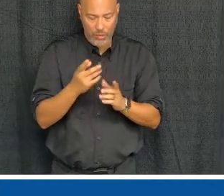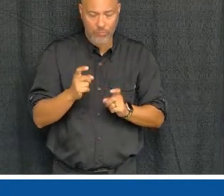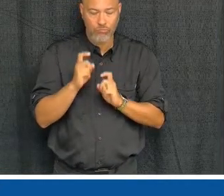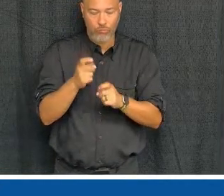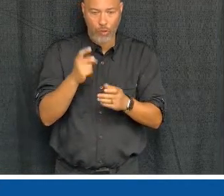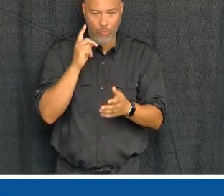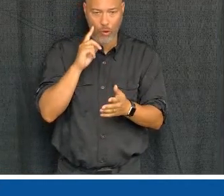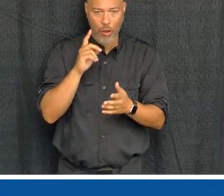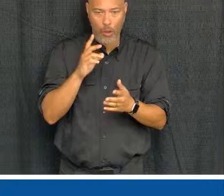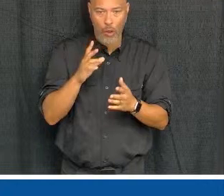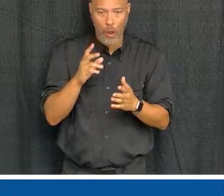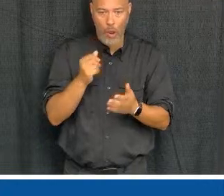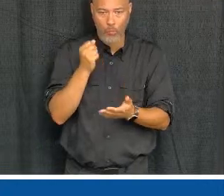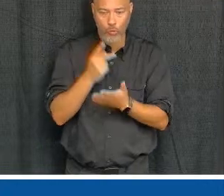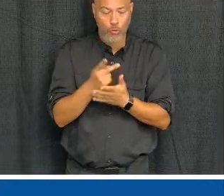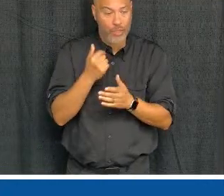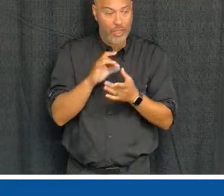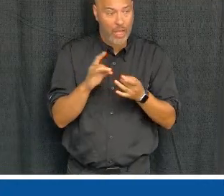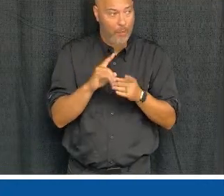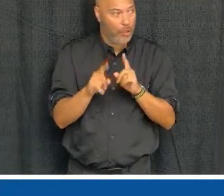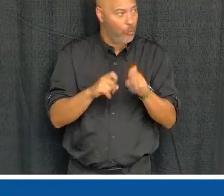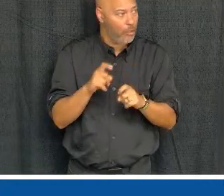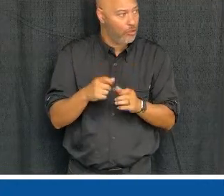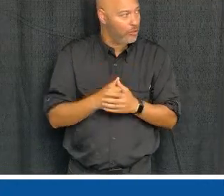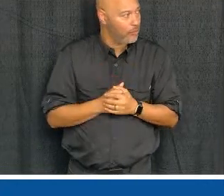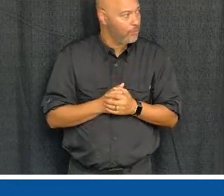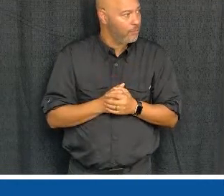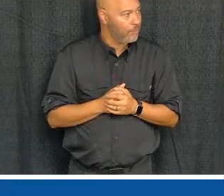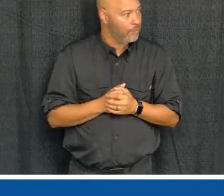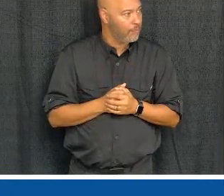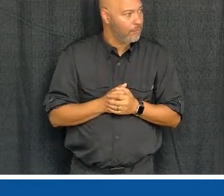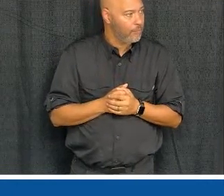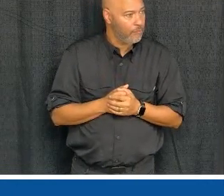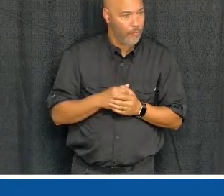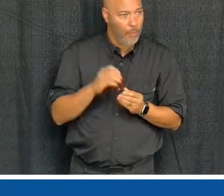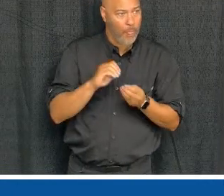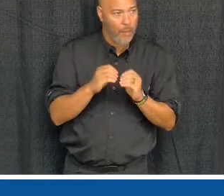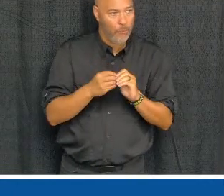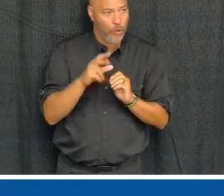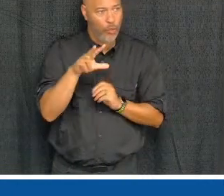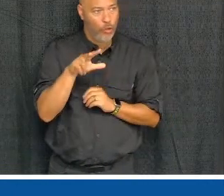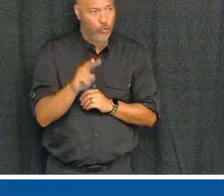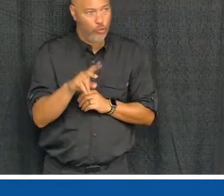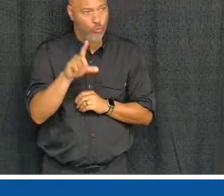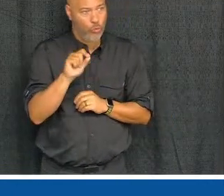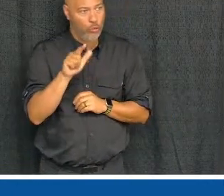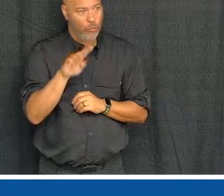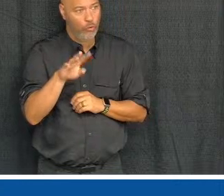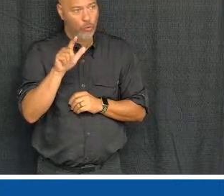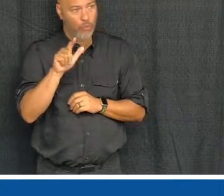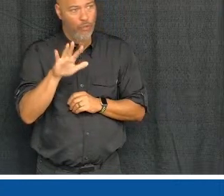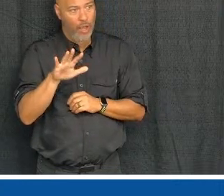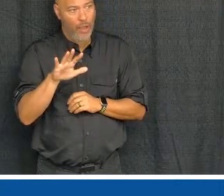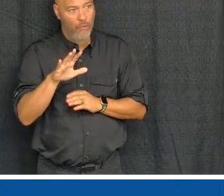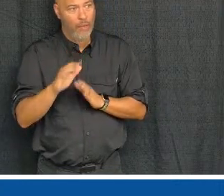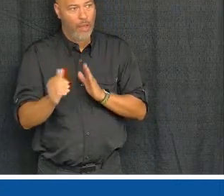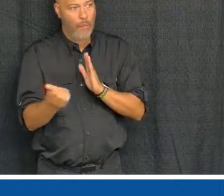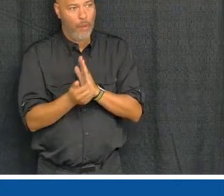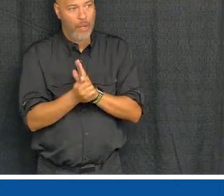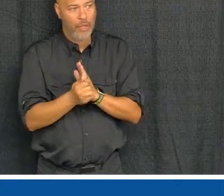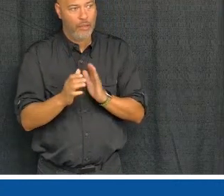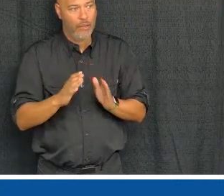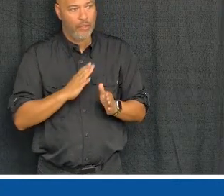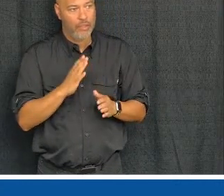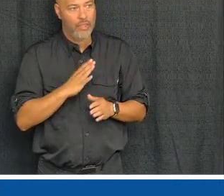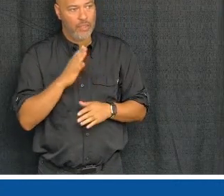of approval. Any comment or question? Councilperson Streetman. Ordinance 32, 2024, 25, first reading, an ordinance